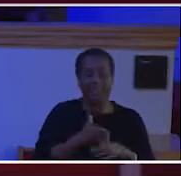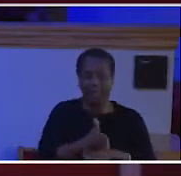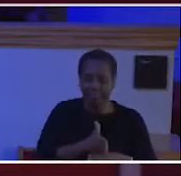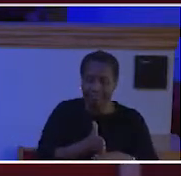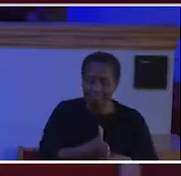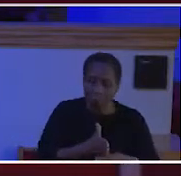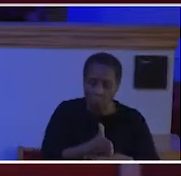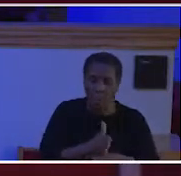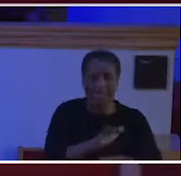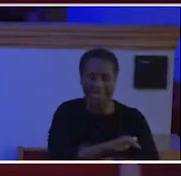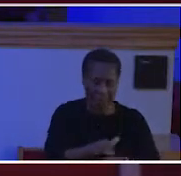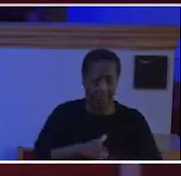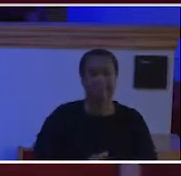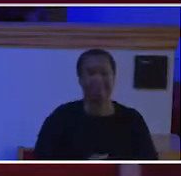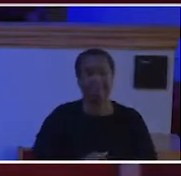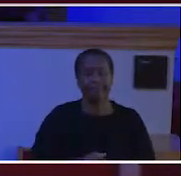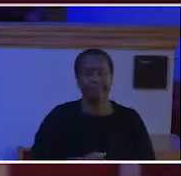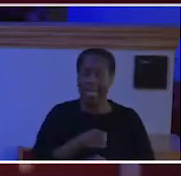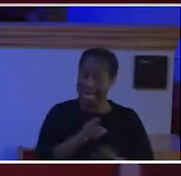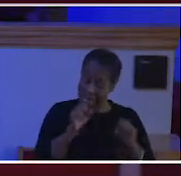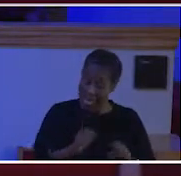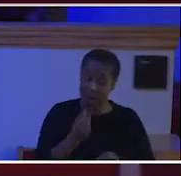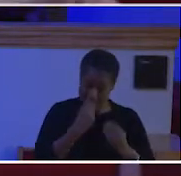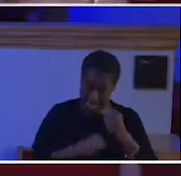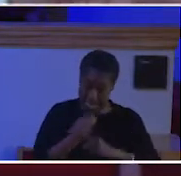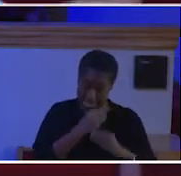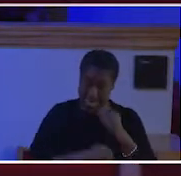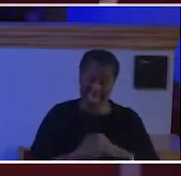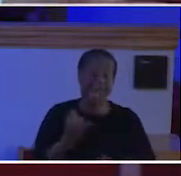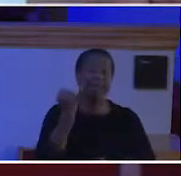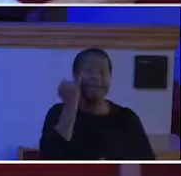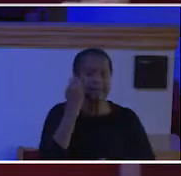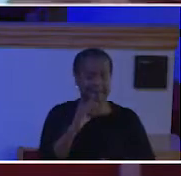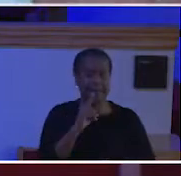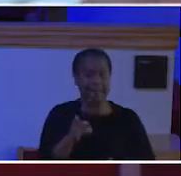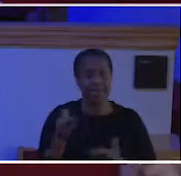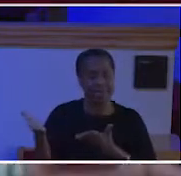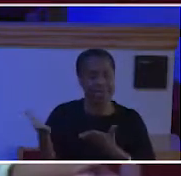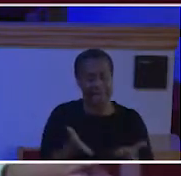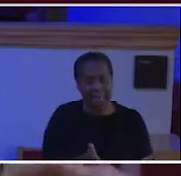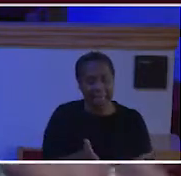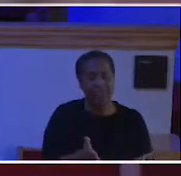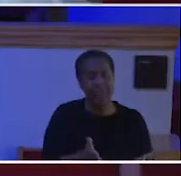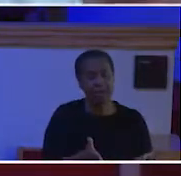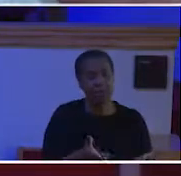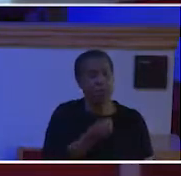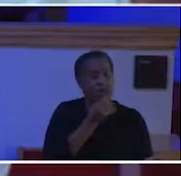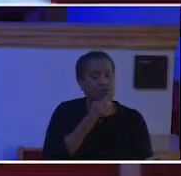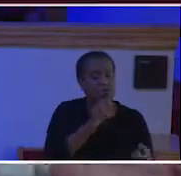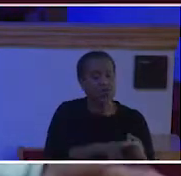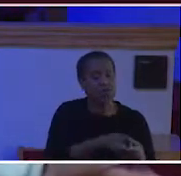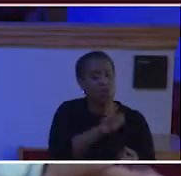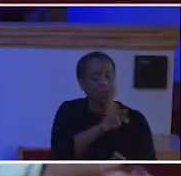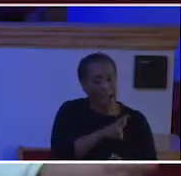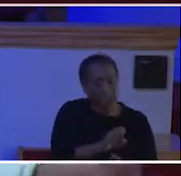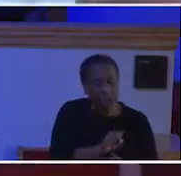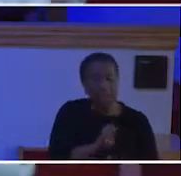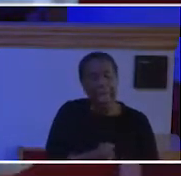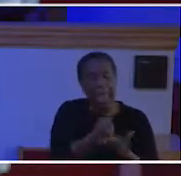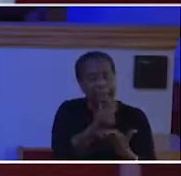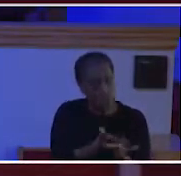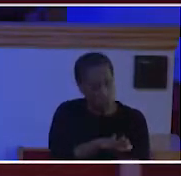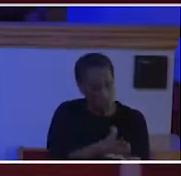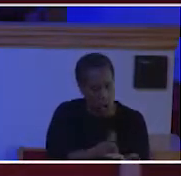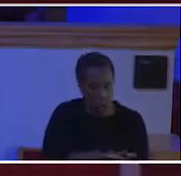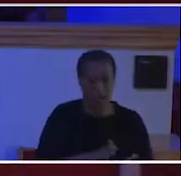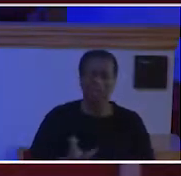in the evenings. And he could eat if he carried the trays of the miners and helped to cook. But